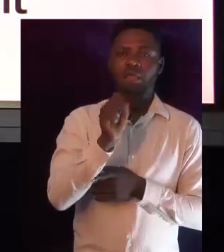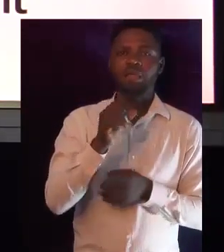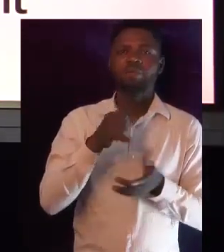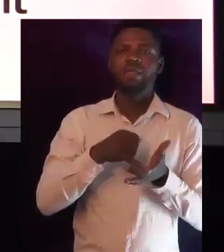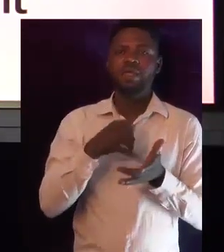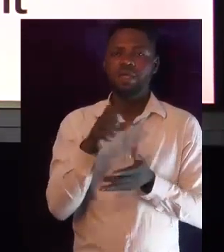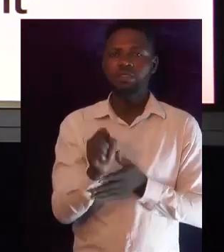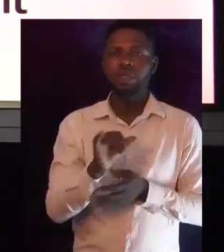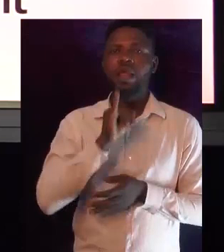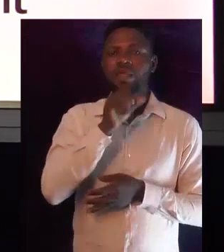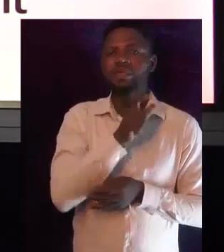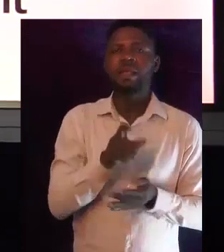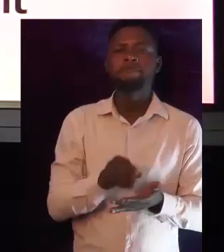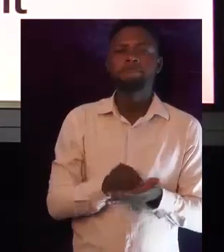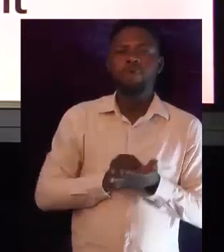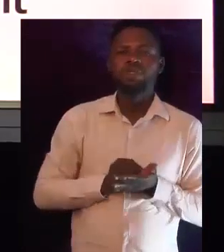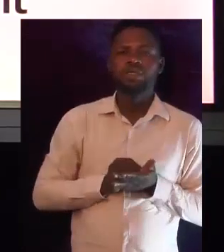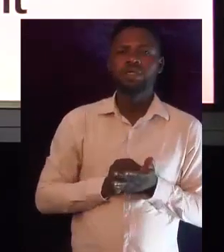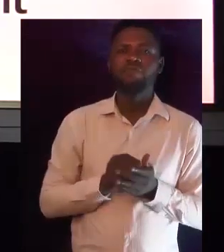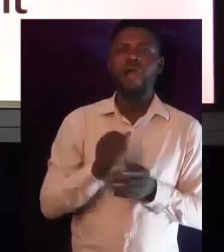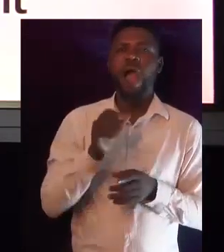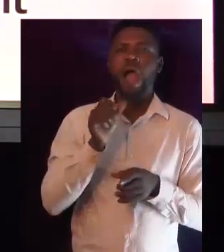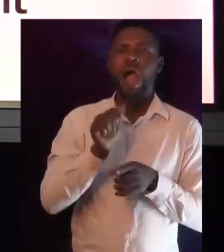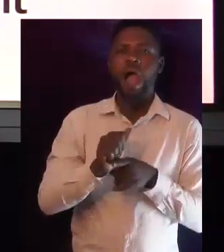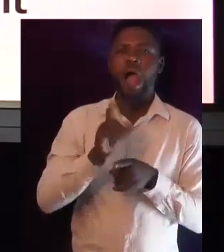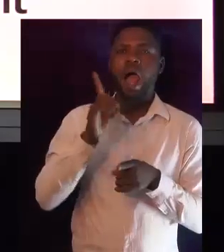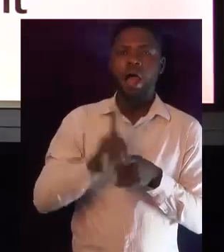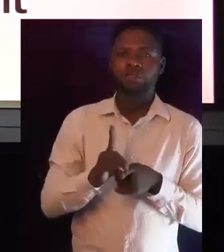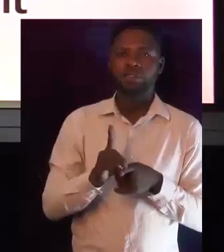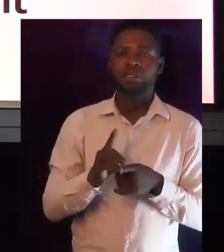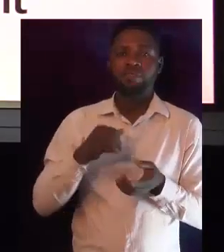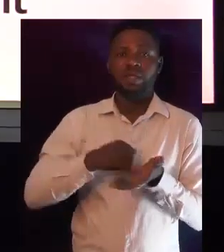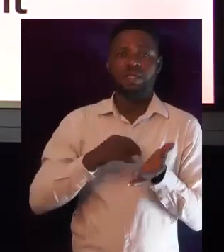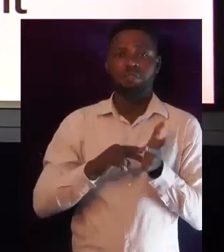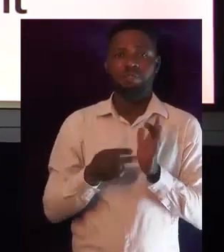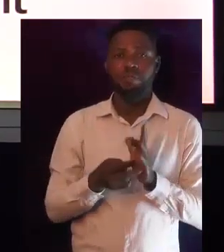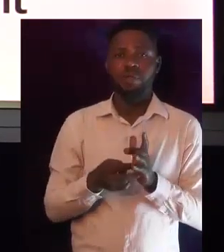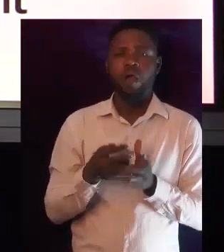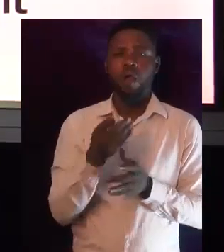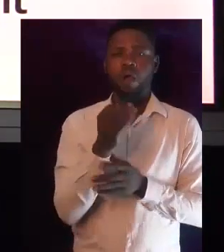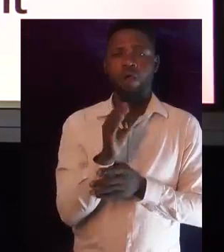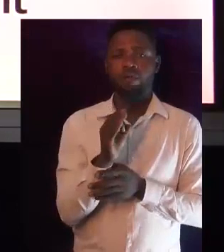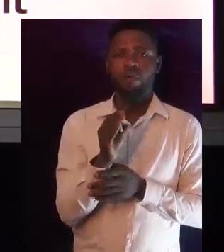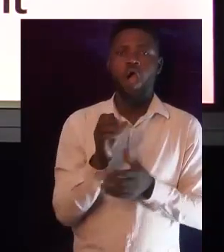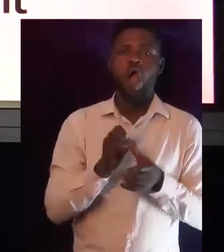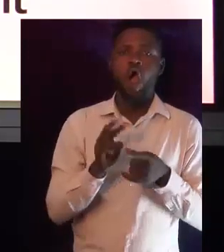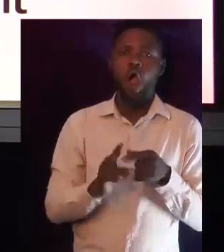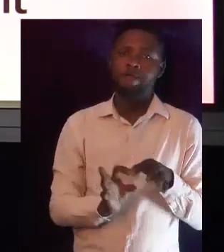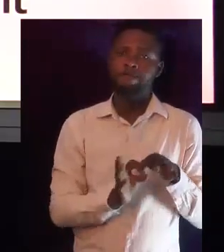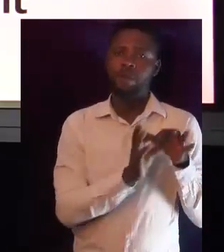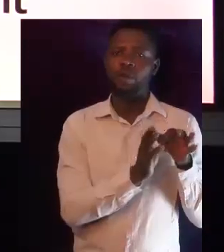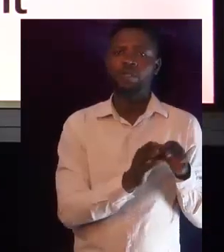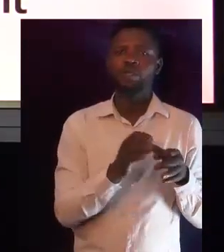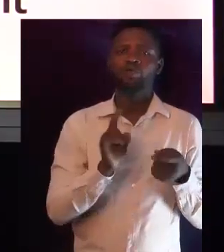ITS, it, is a possessive adjective. That means of